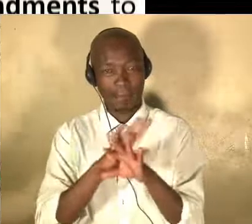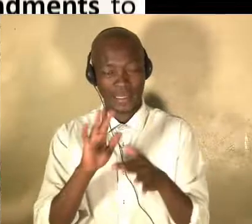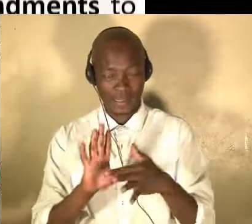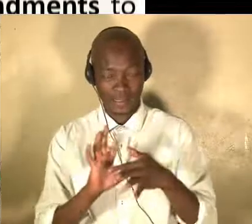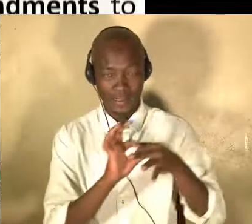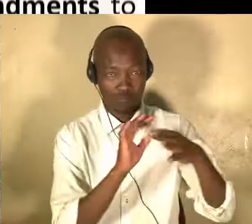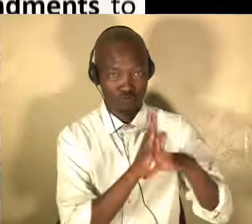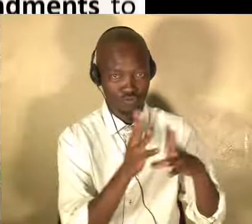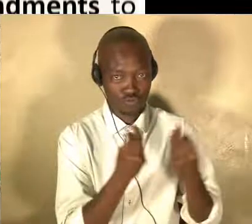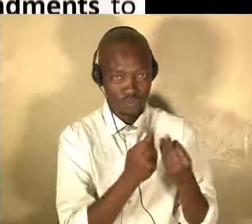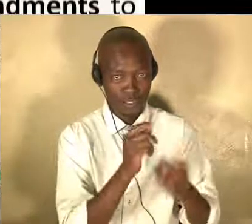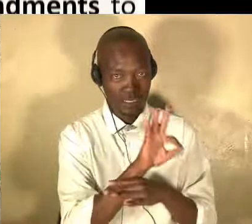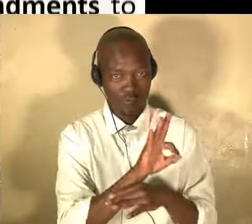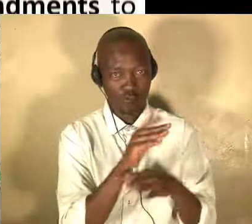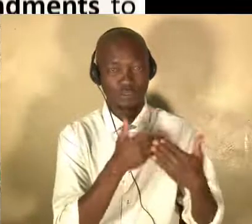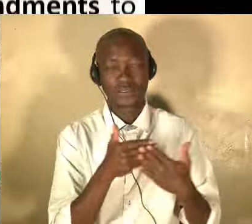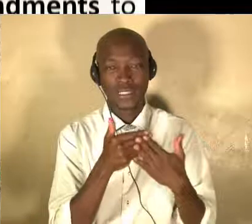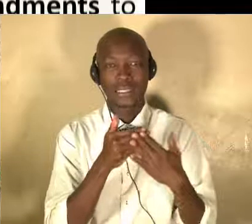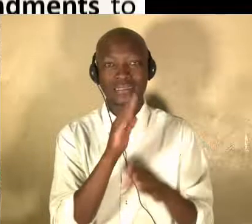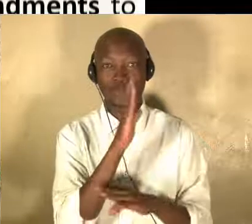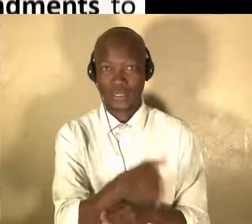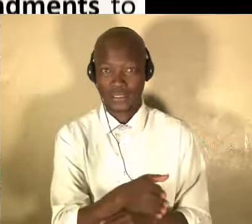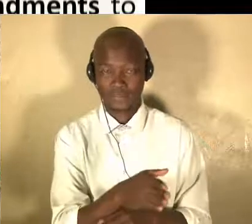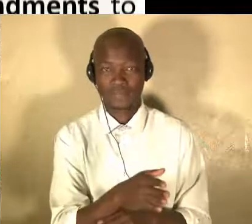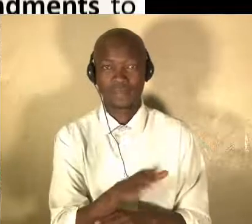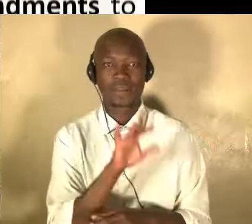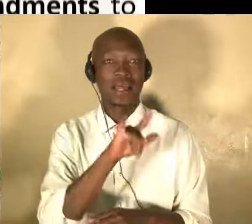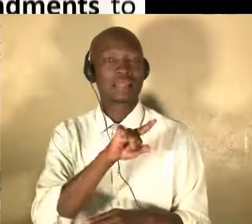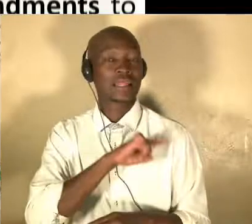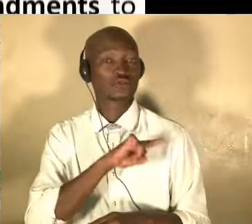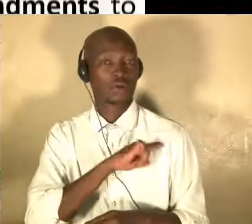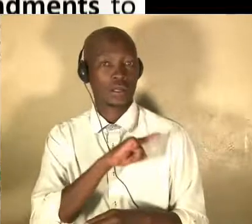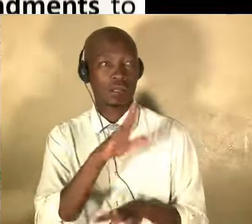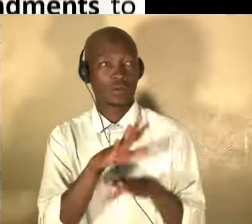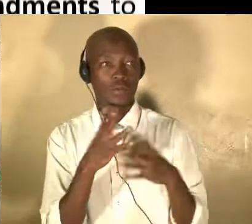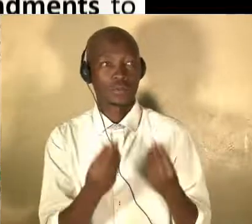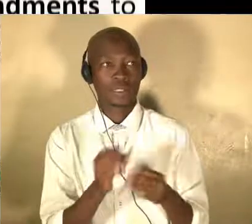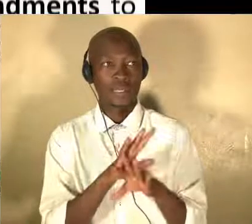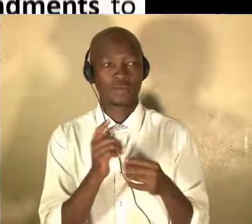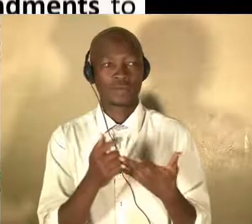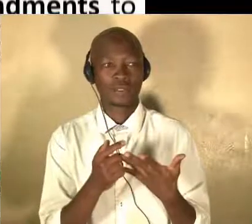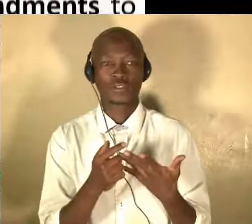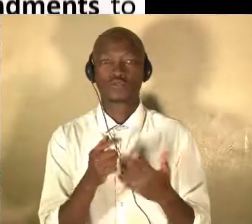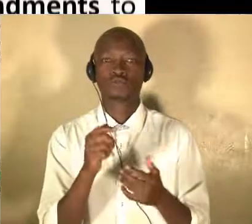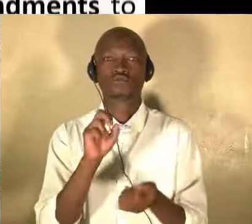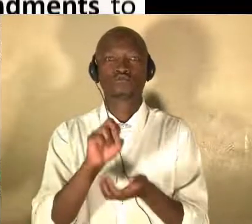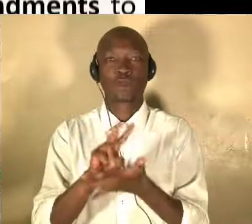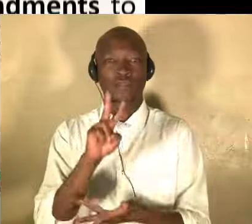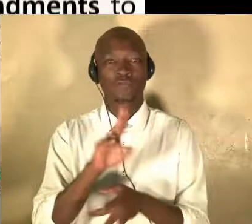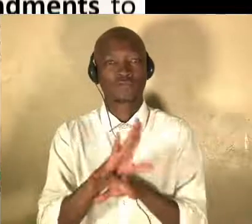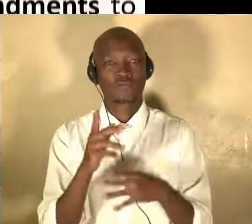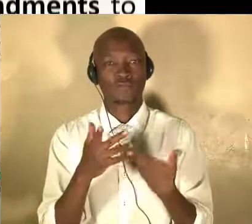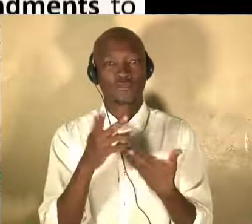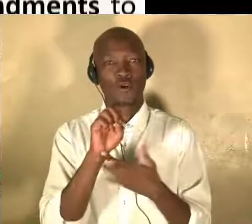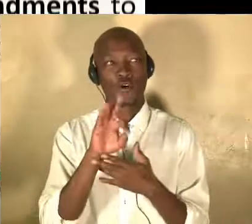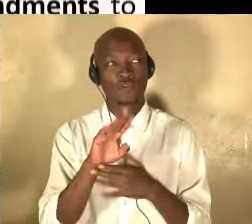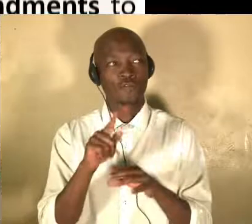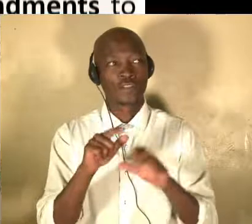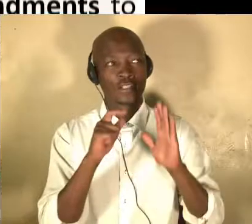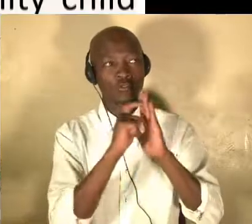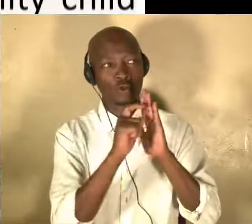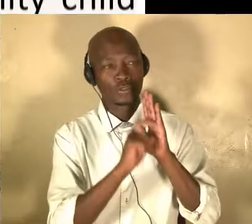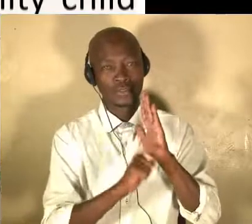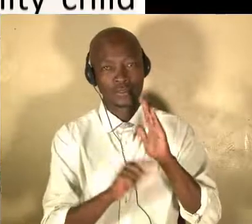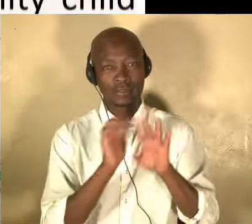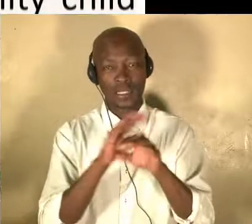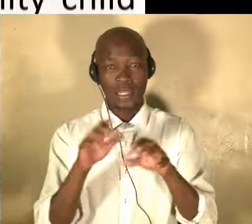directly. And that's why we will be having 12 of these clauses. And these clauses then, they